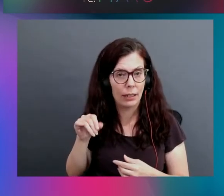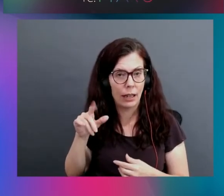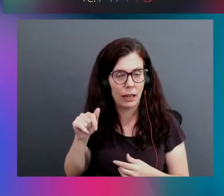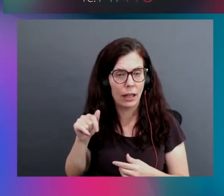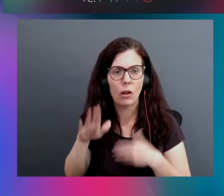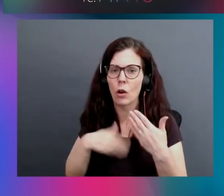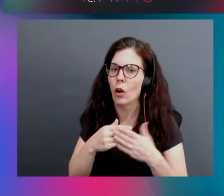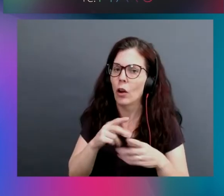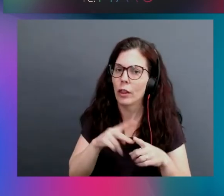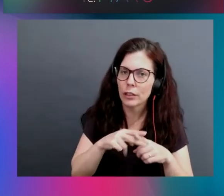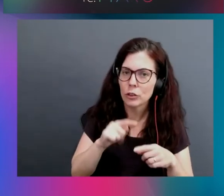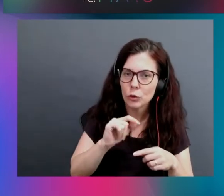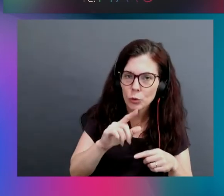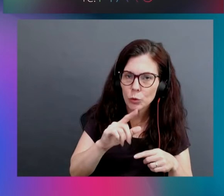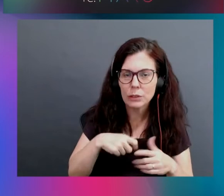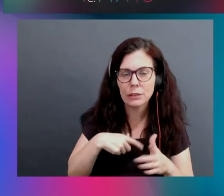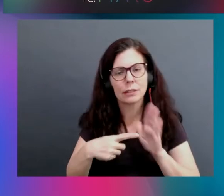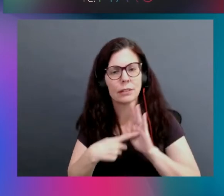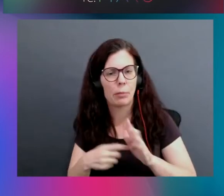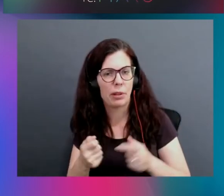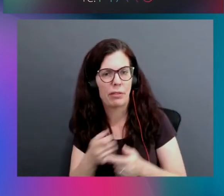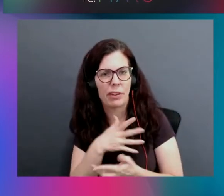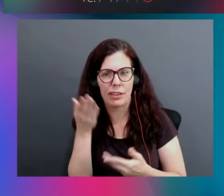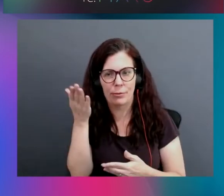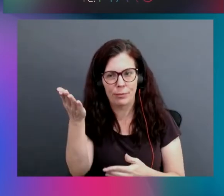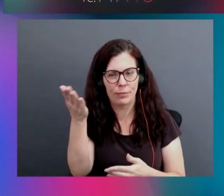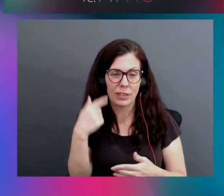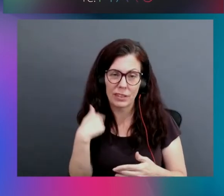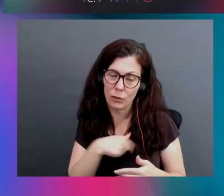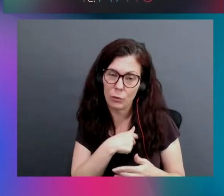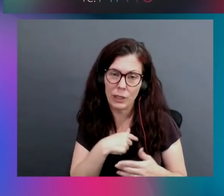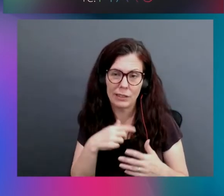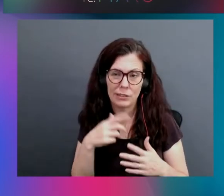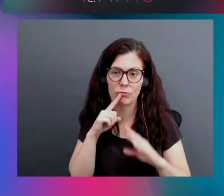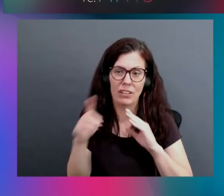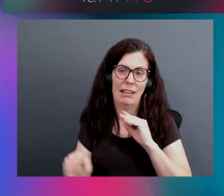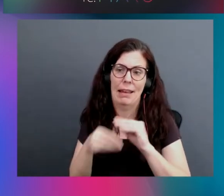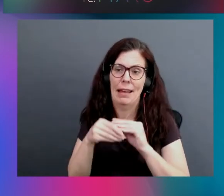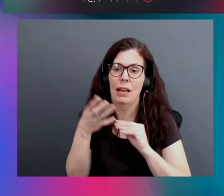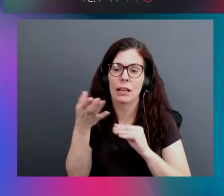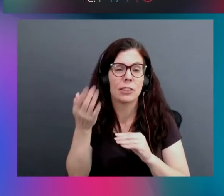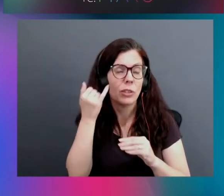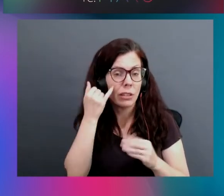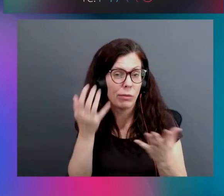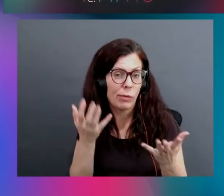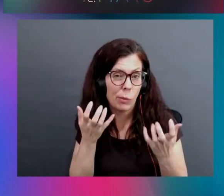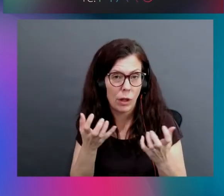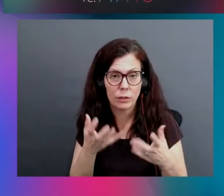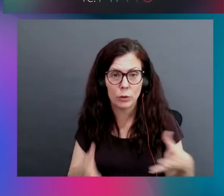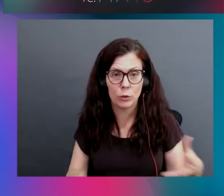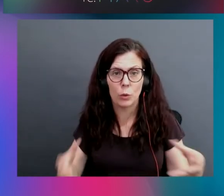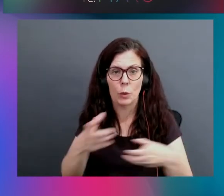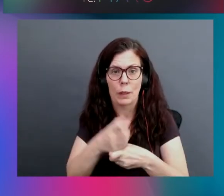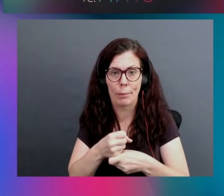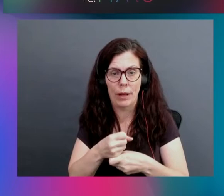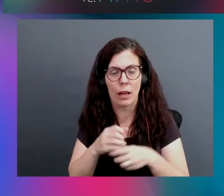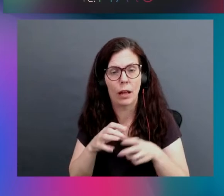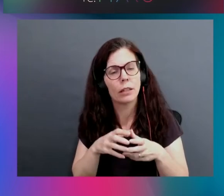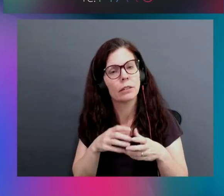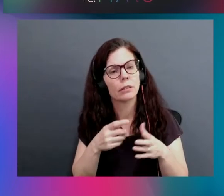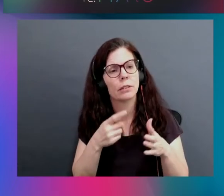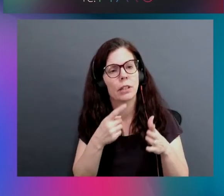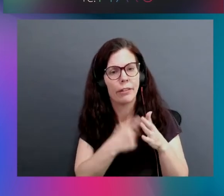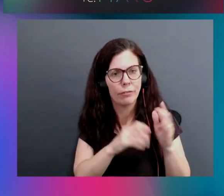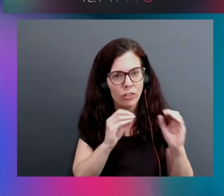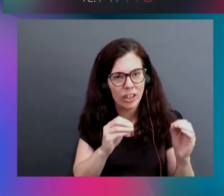we showed earlier. So really just additive allows you to, if you wanted to combine some free and open with